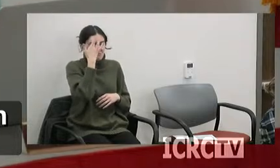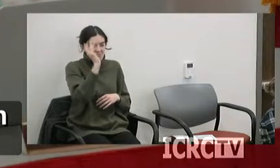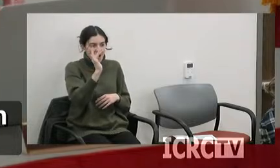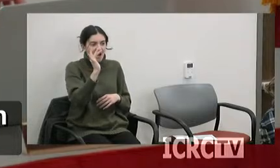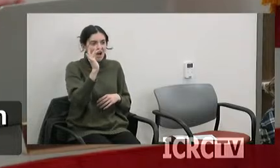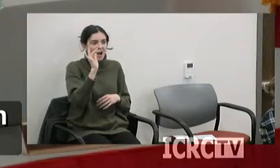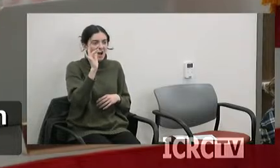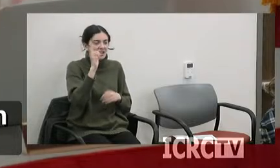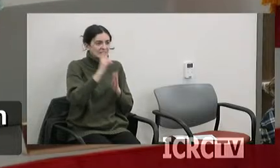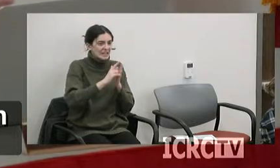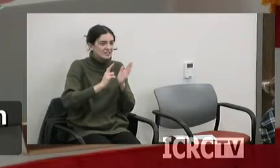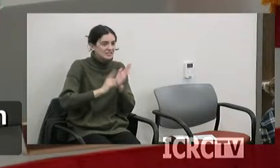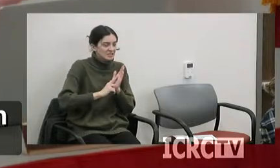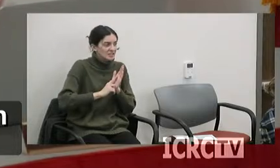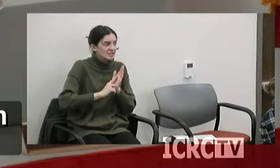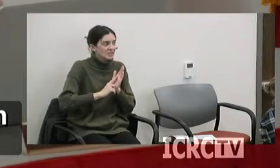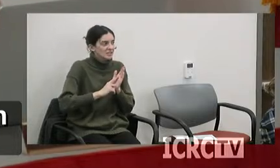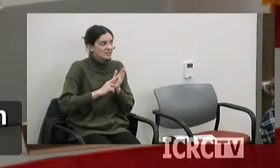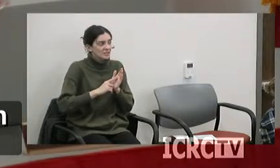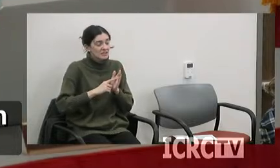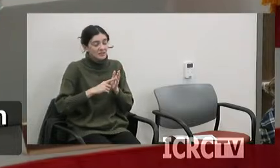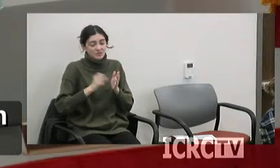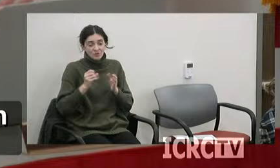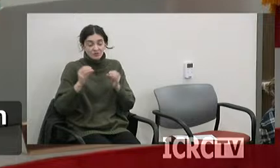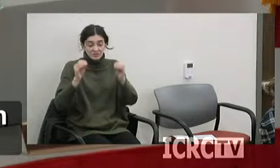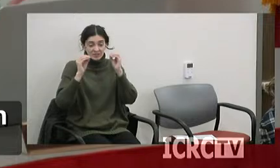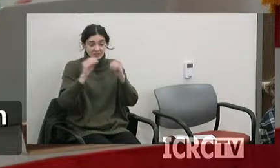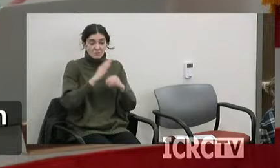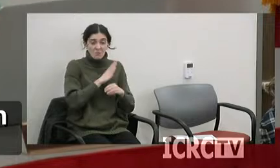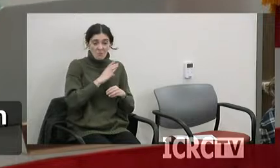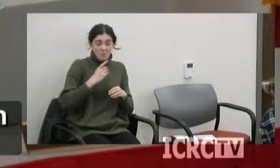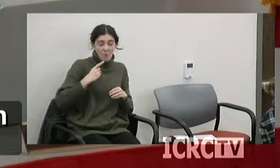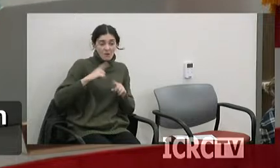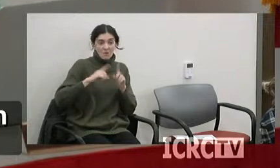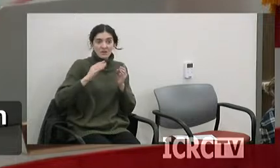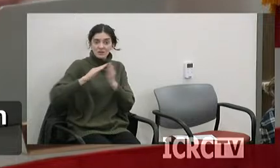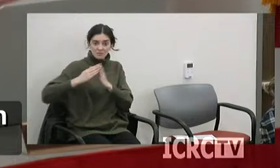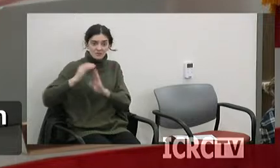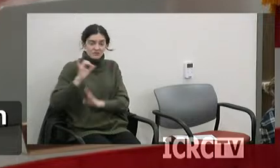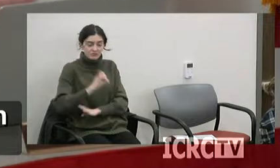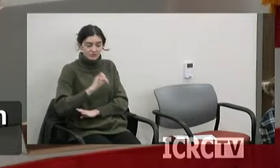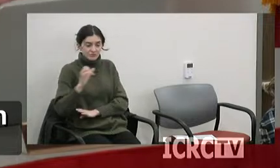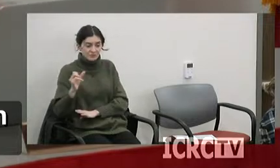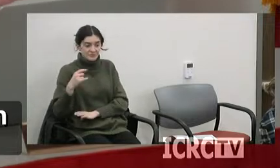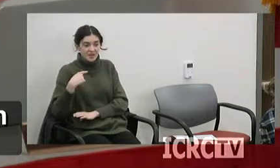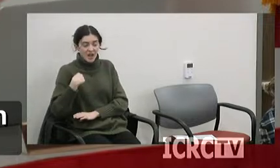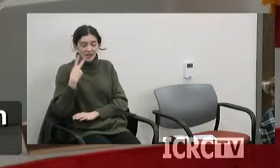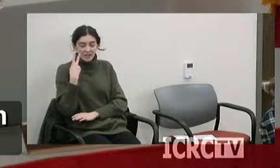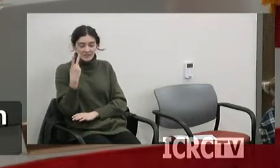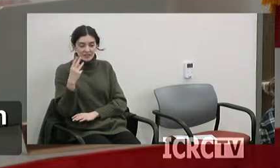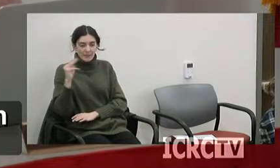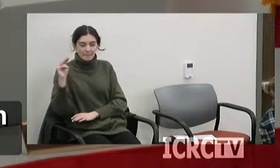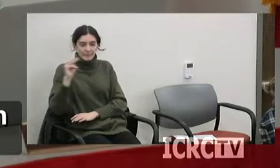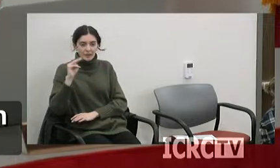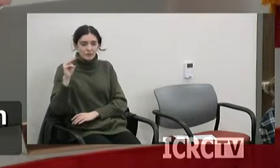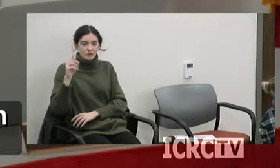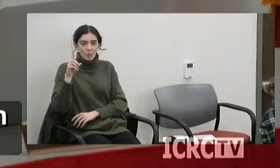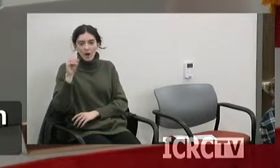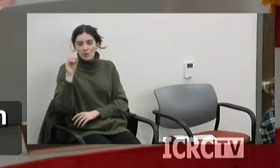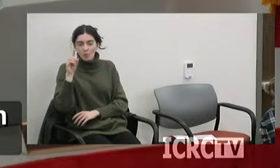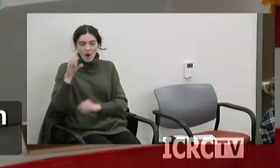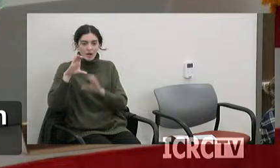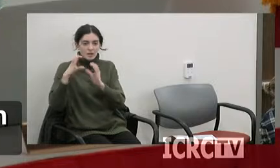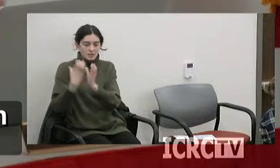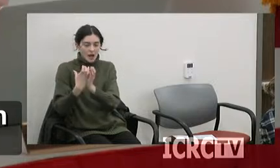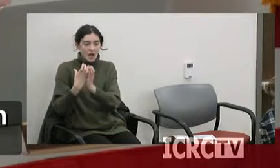board that he's teaching, it's the community. I had the pleasure to see him at a couple of the Milford 101 sessions. And